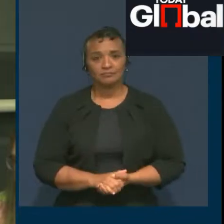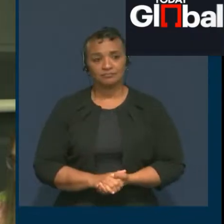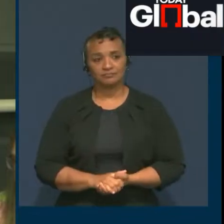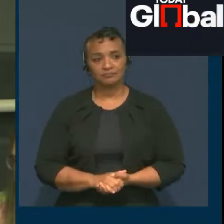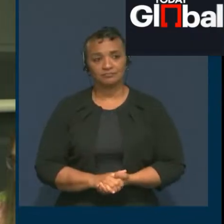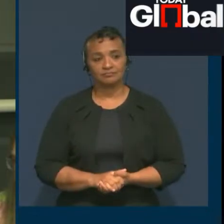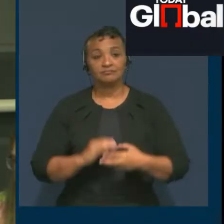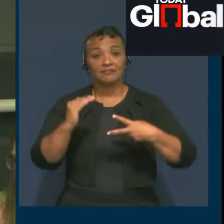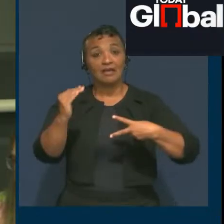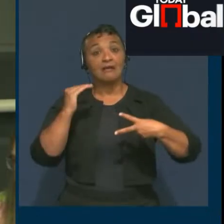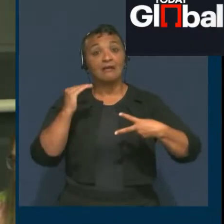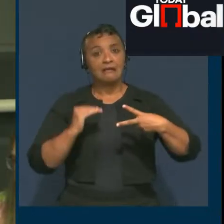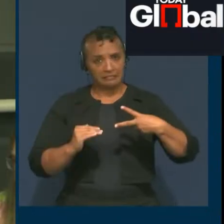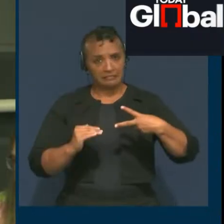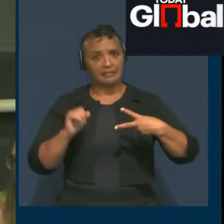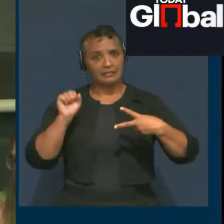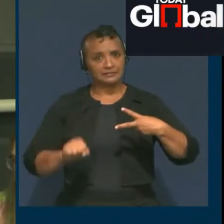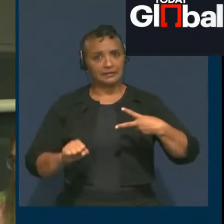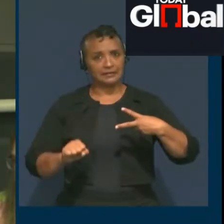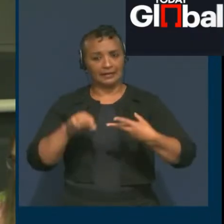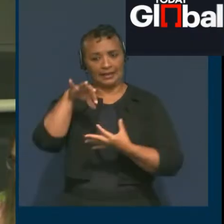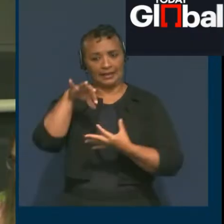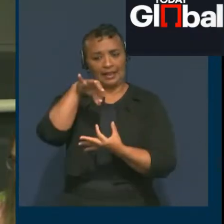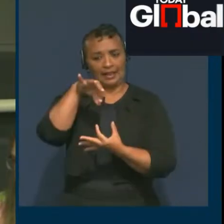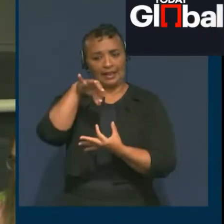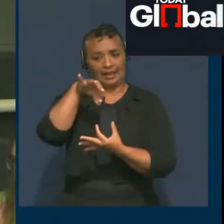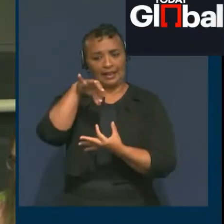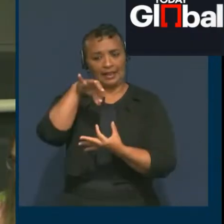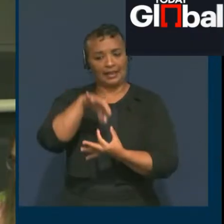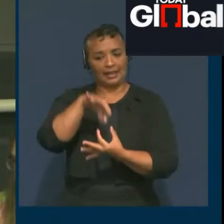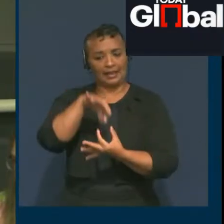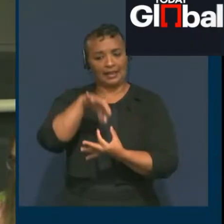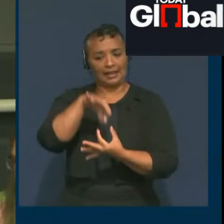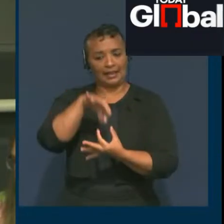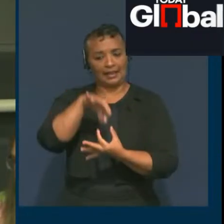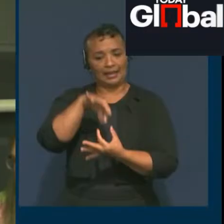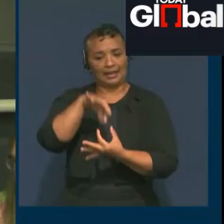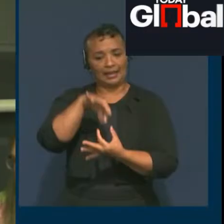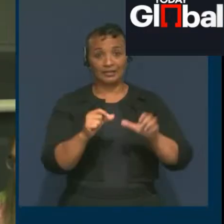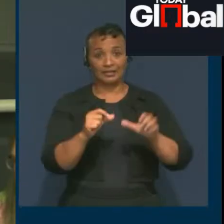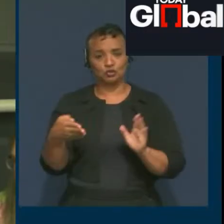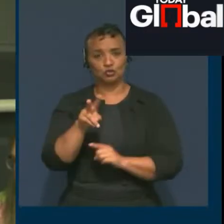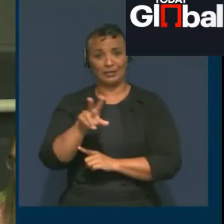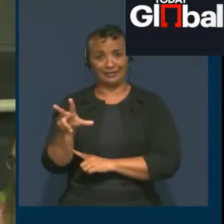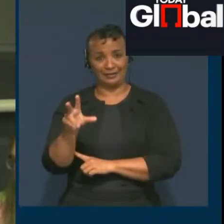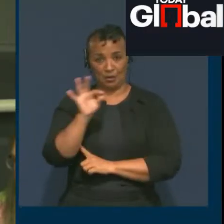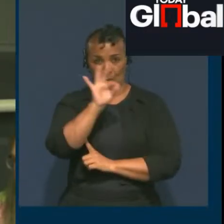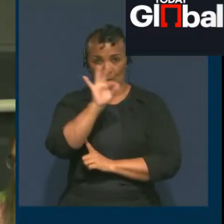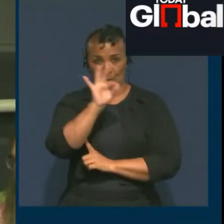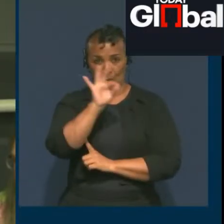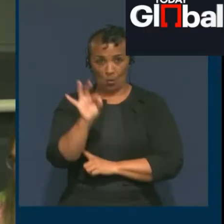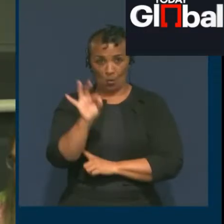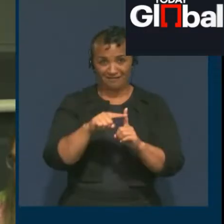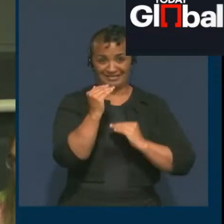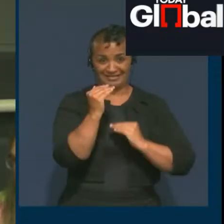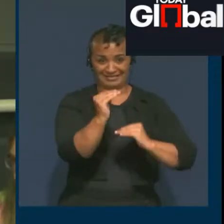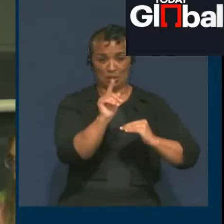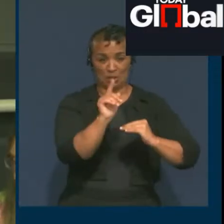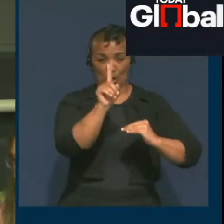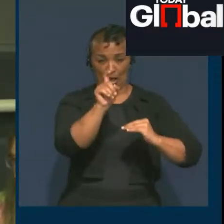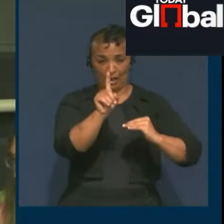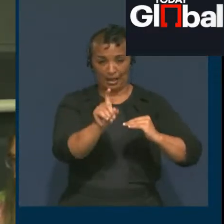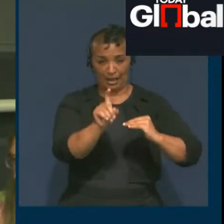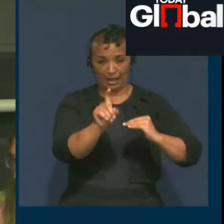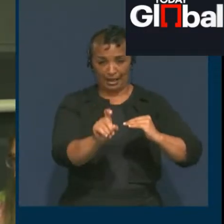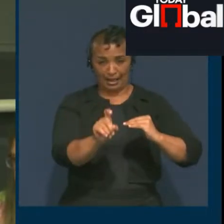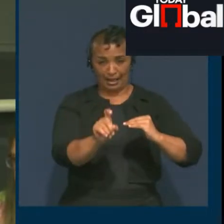continue question of the Article 8 and 33? Because there are too many questions from you now. So I